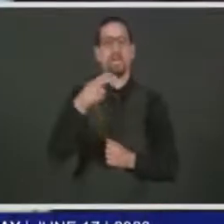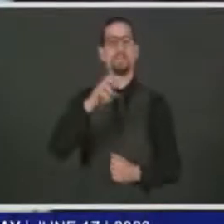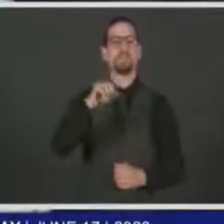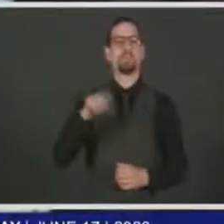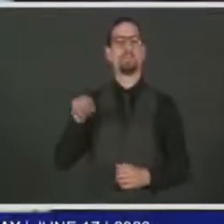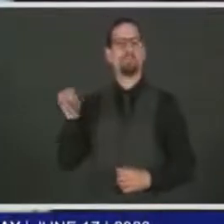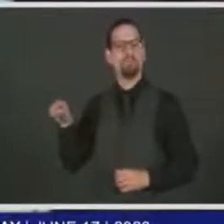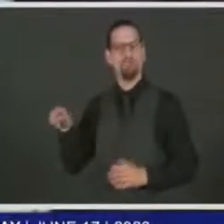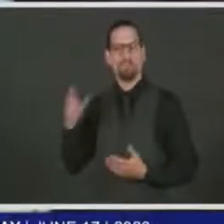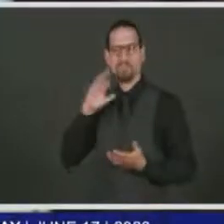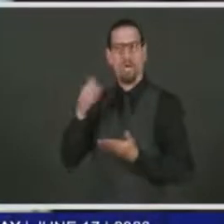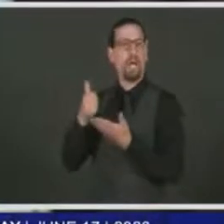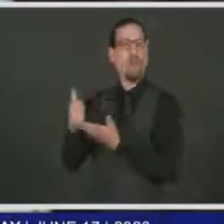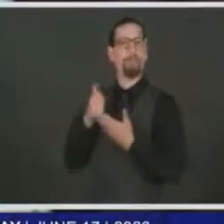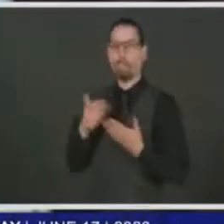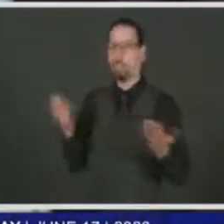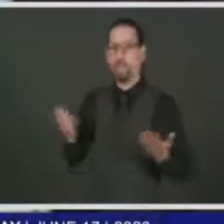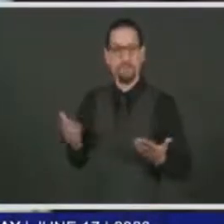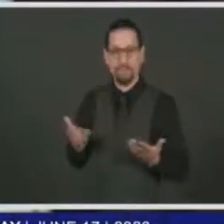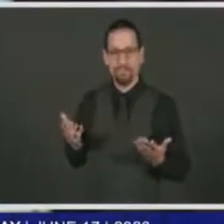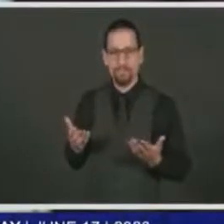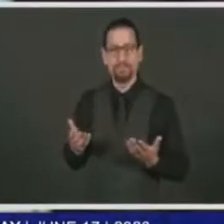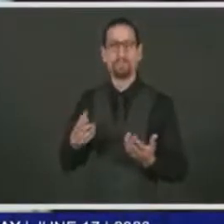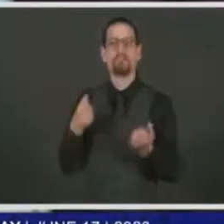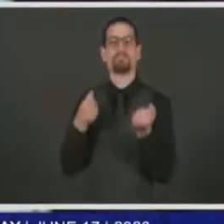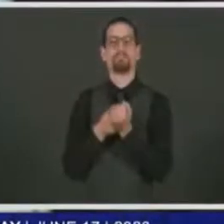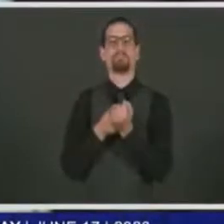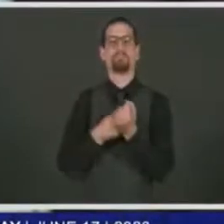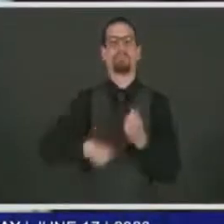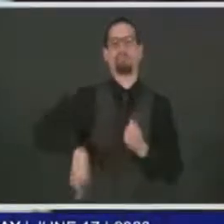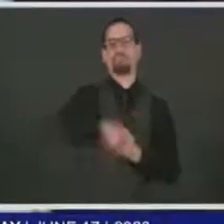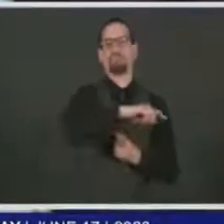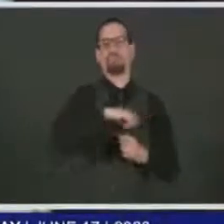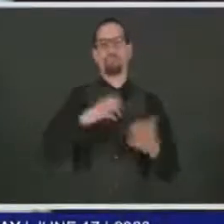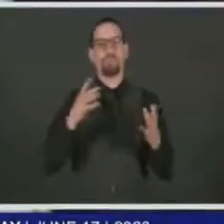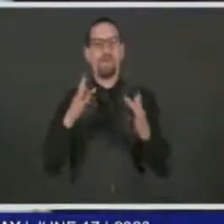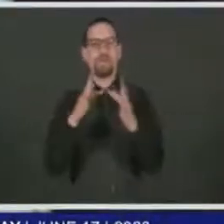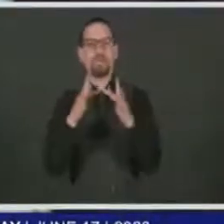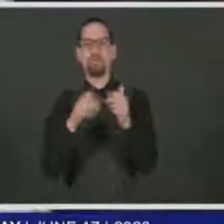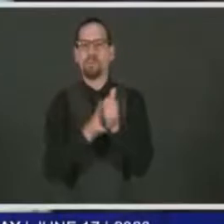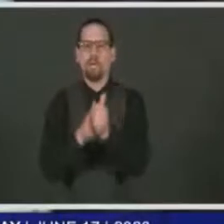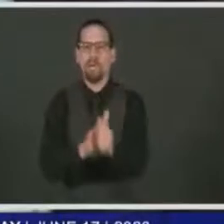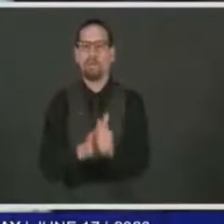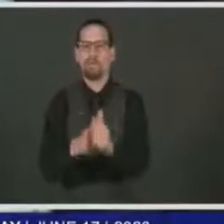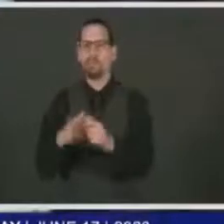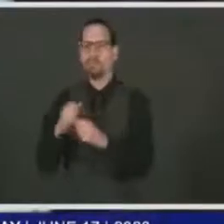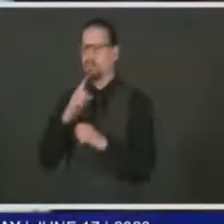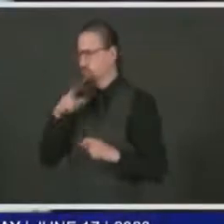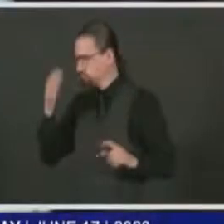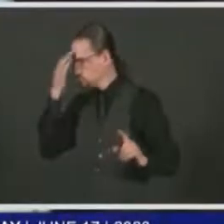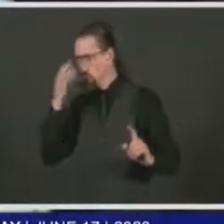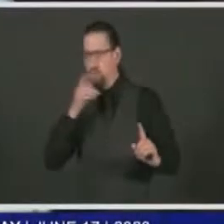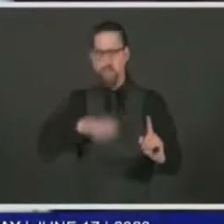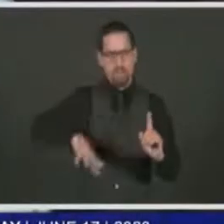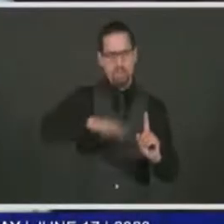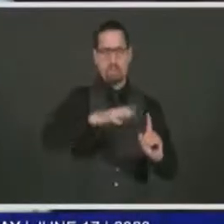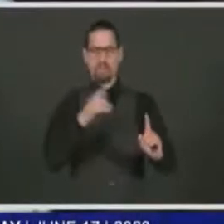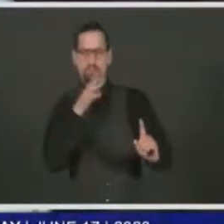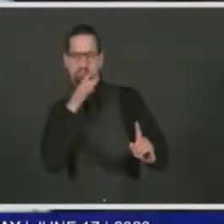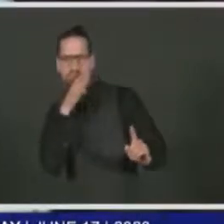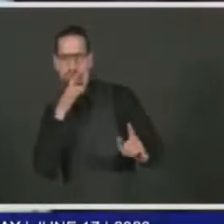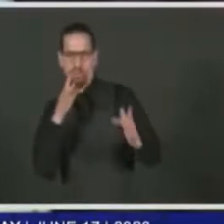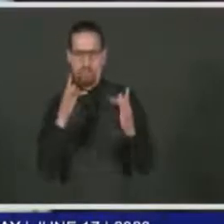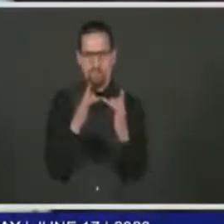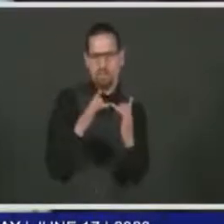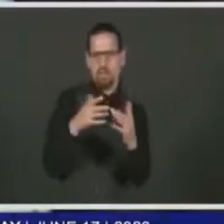case investigators and contact tracers in connecting with people who we have needed to reach. And our health